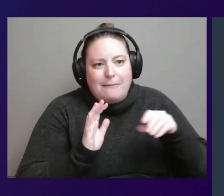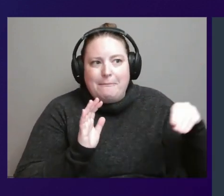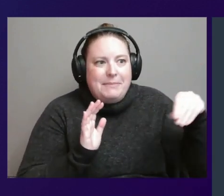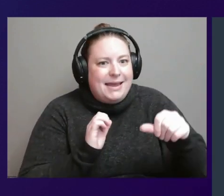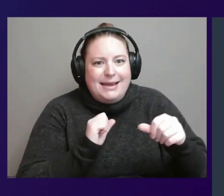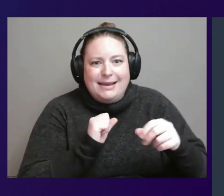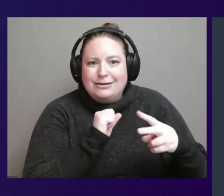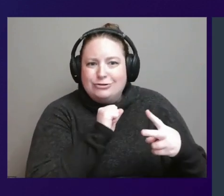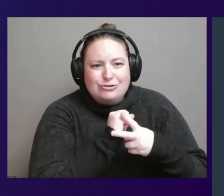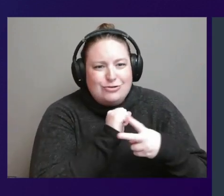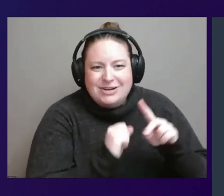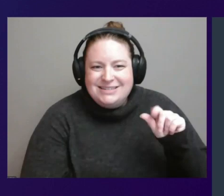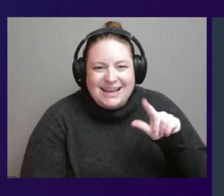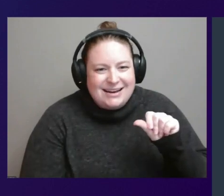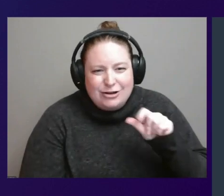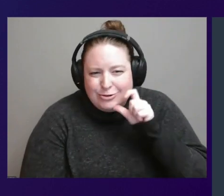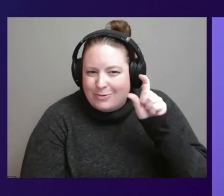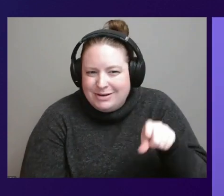has value for your business.